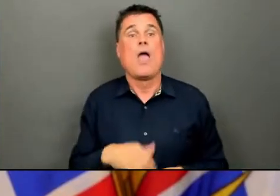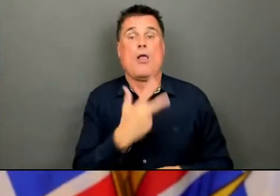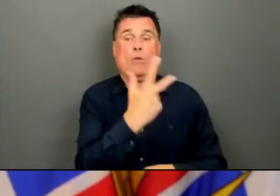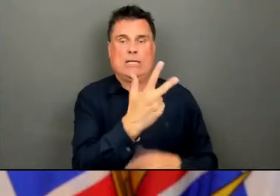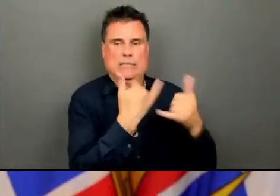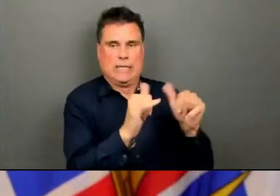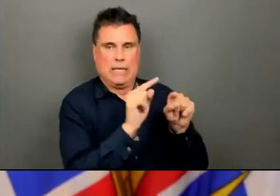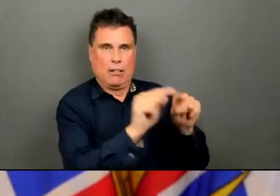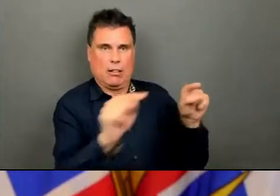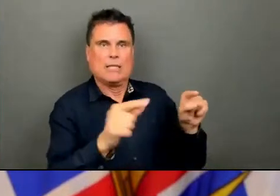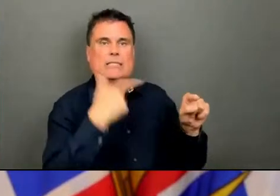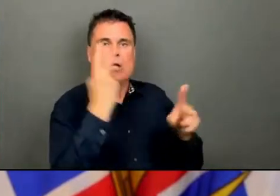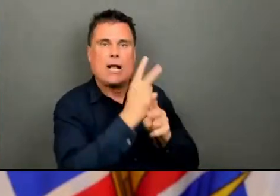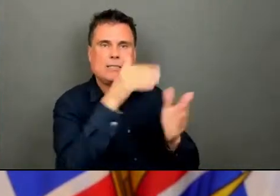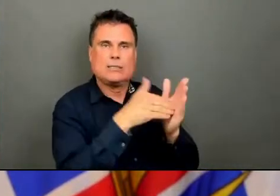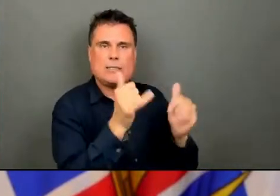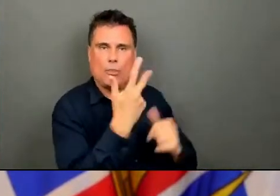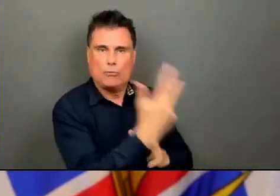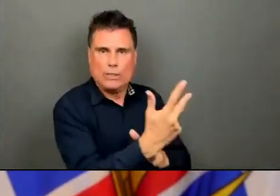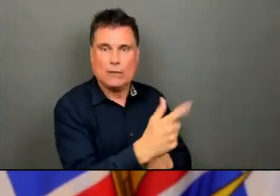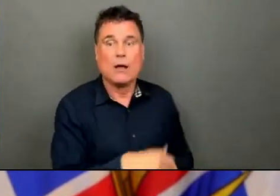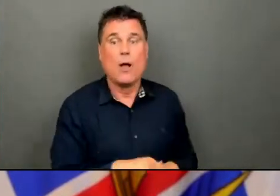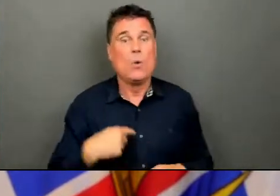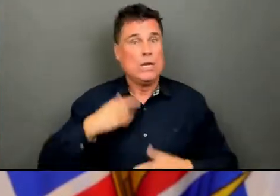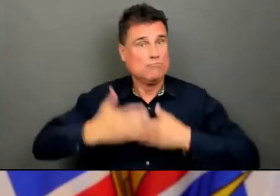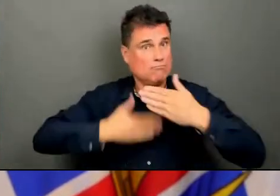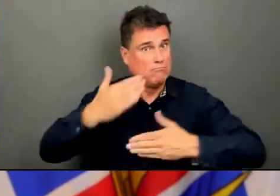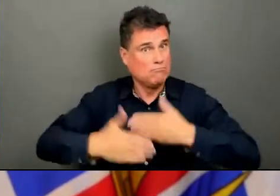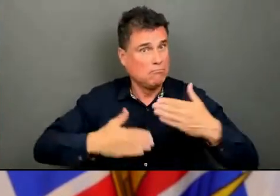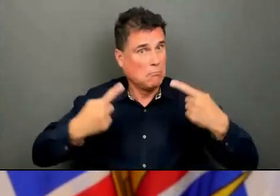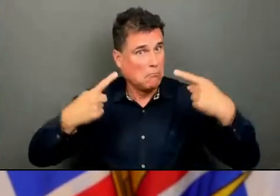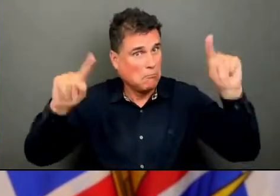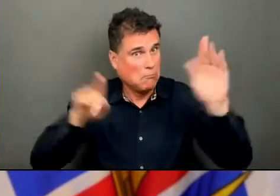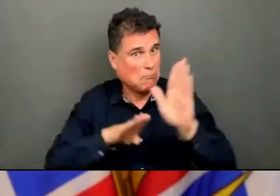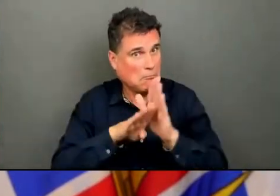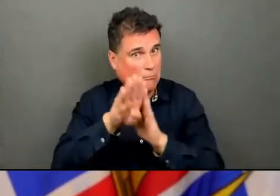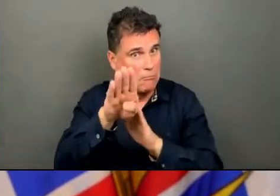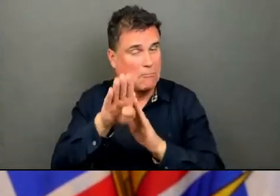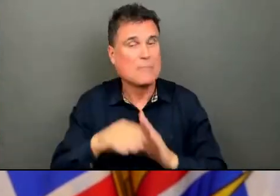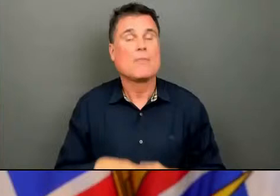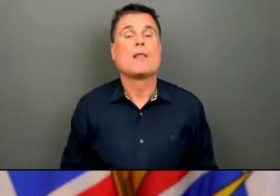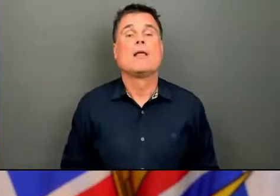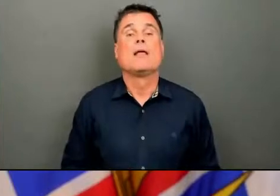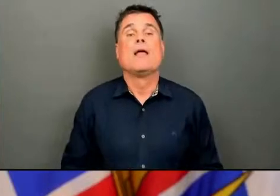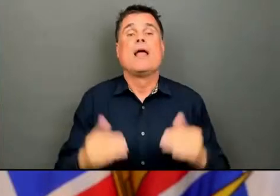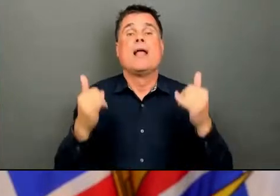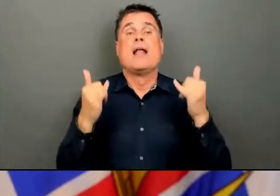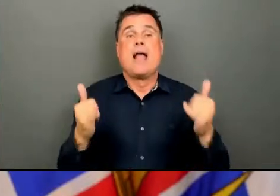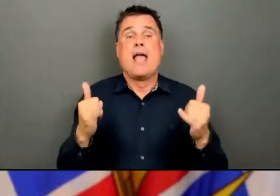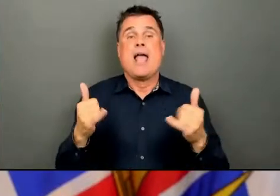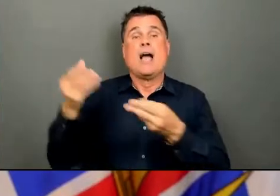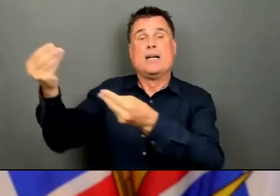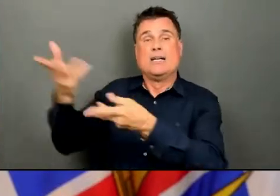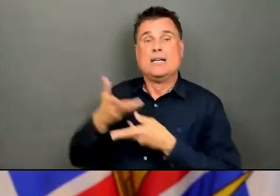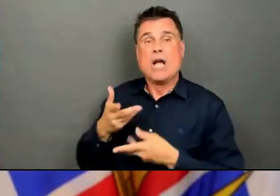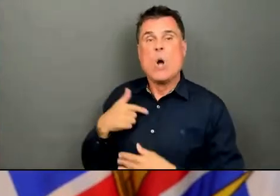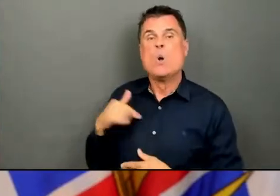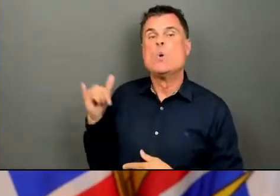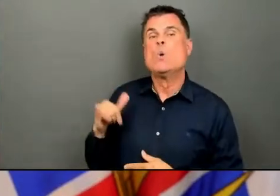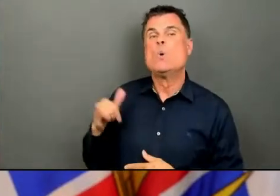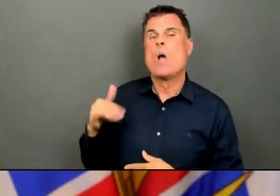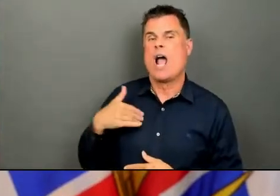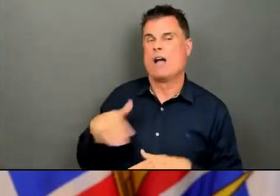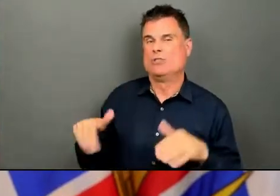go full speed across the province. I will say today we were notified that there's some upcoming challenges with the delivery of